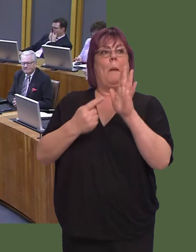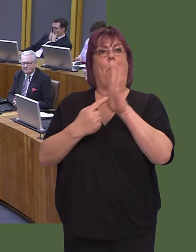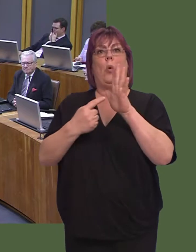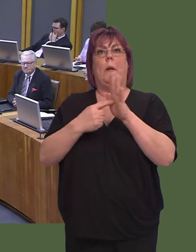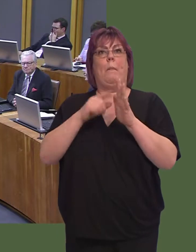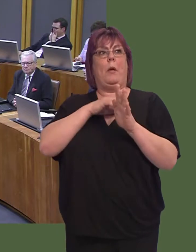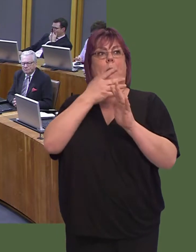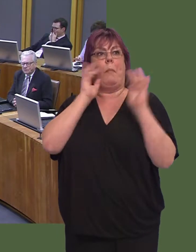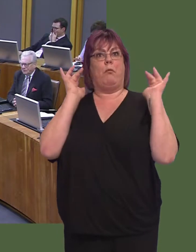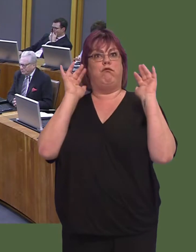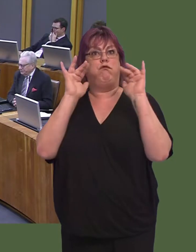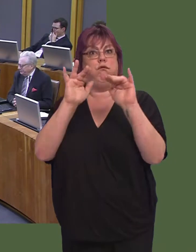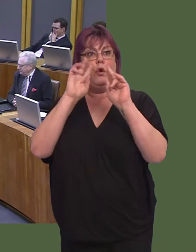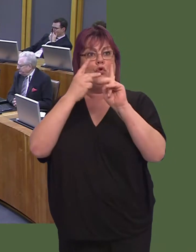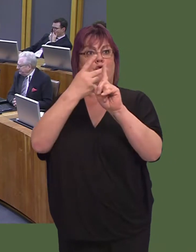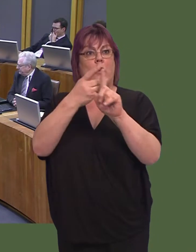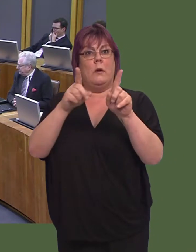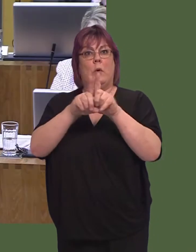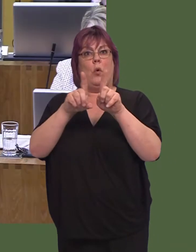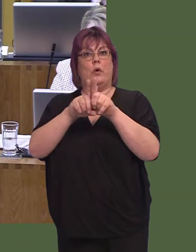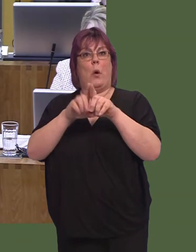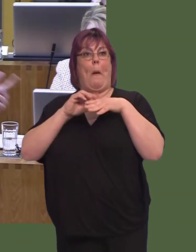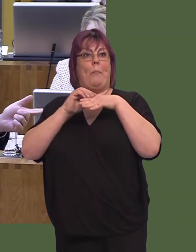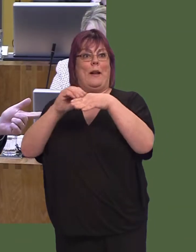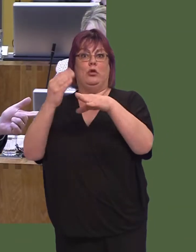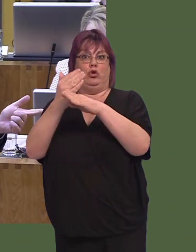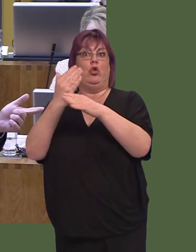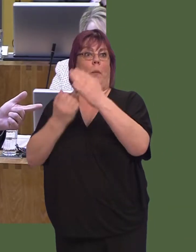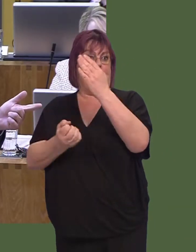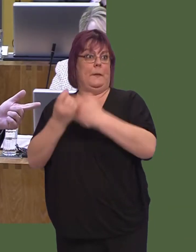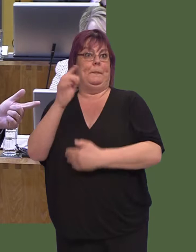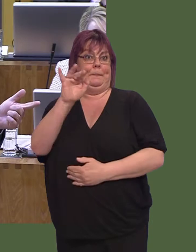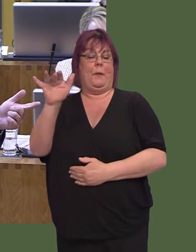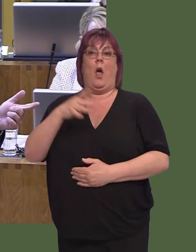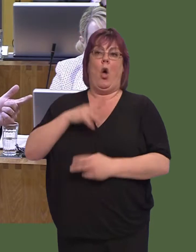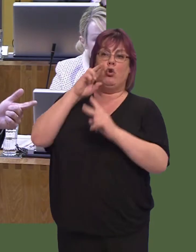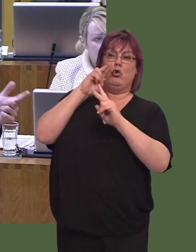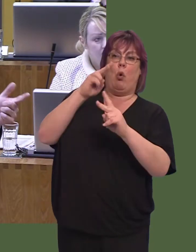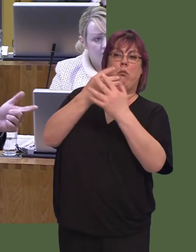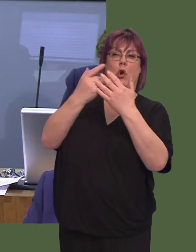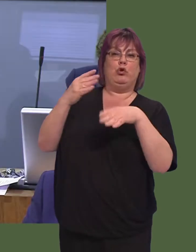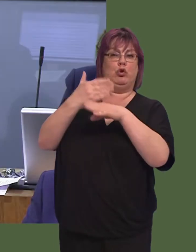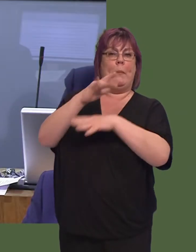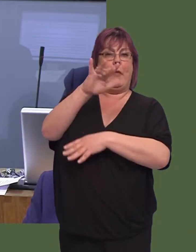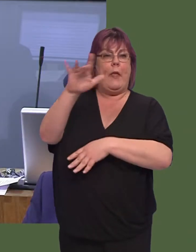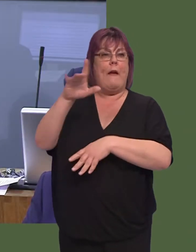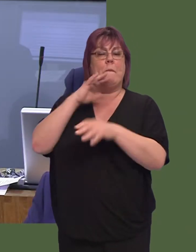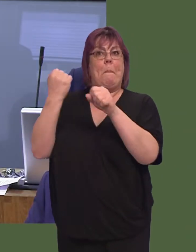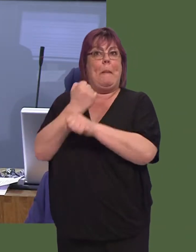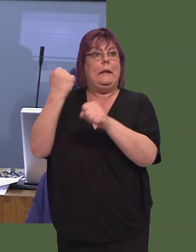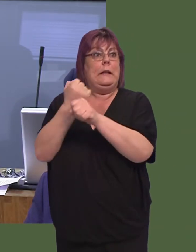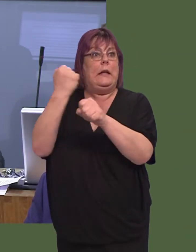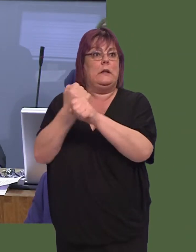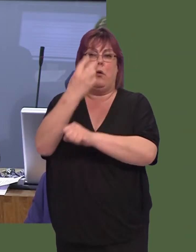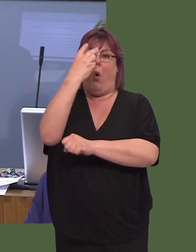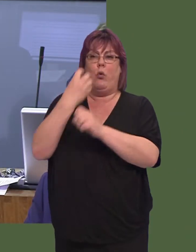of the tourist attraction that's there, but also as a mode of transport, but the apprenticeships that I saw when I was there. They're a maintenance operation for a number of other heritage